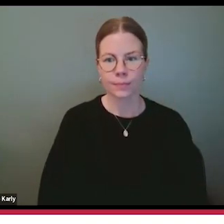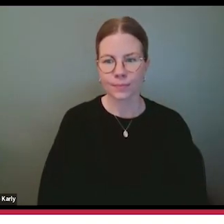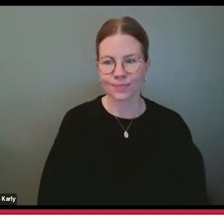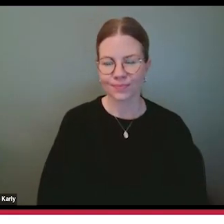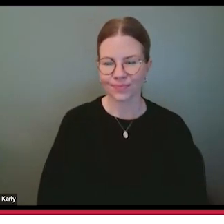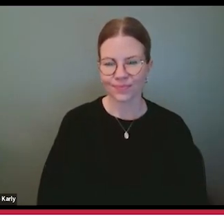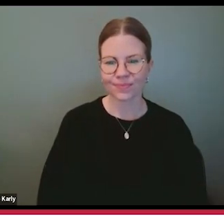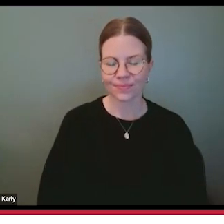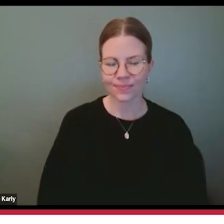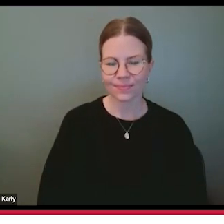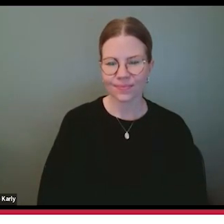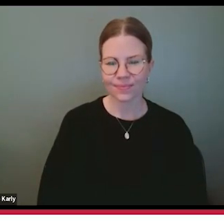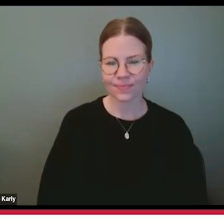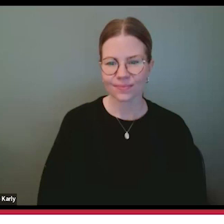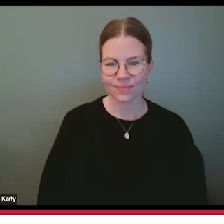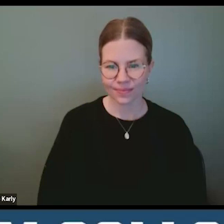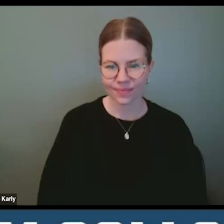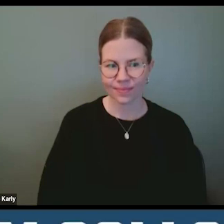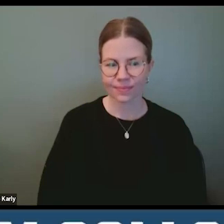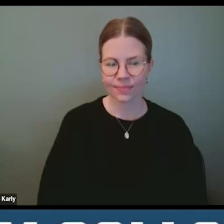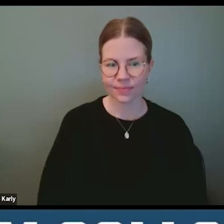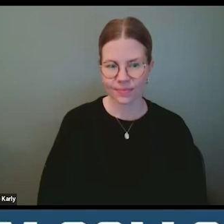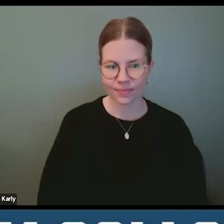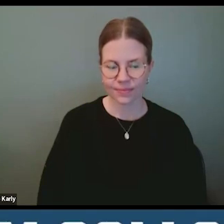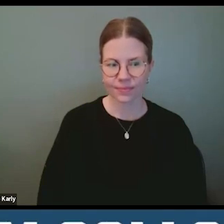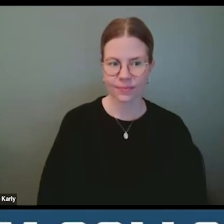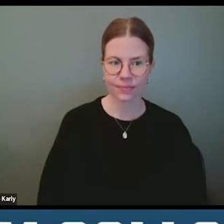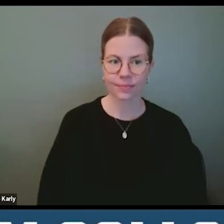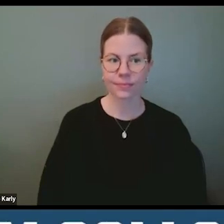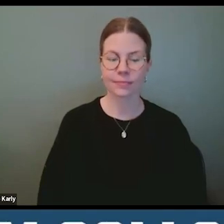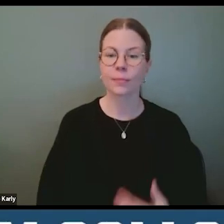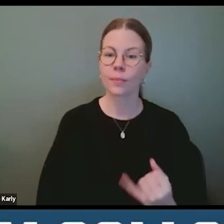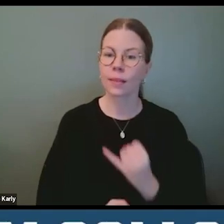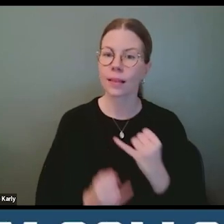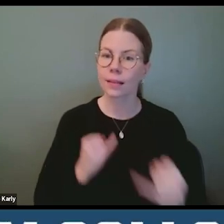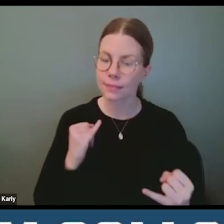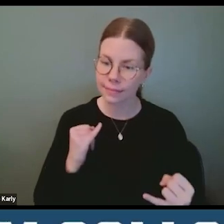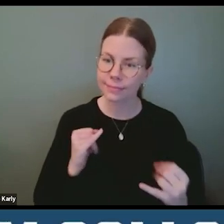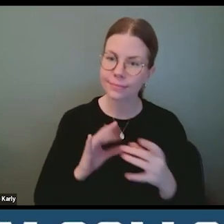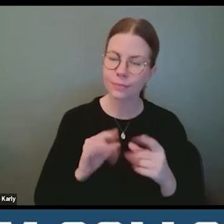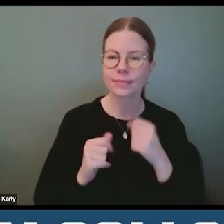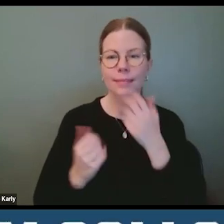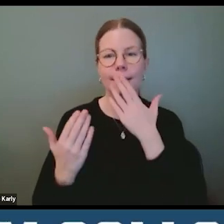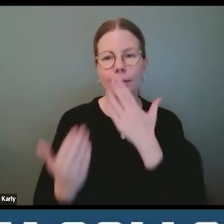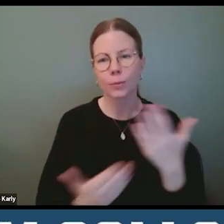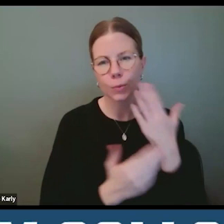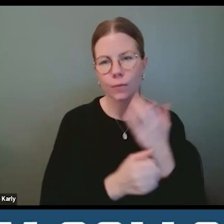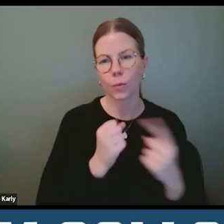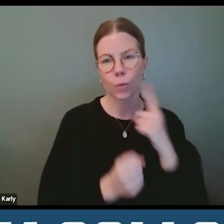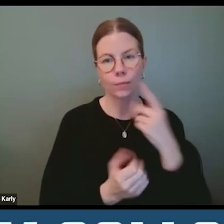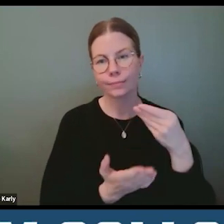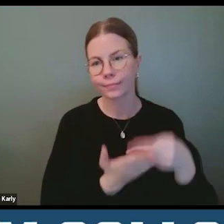Okay. We are going to wrap up. I do want to thank again all of our sponsors for tonight and this